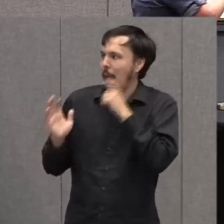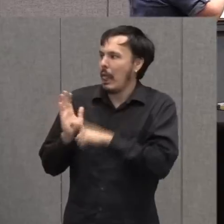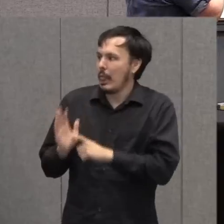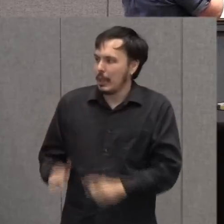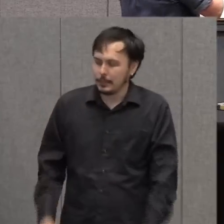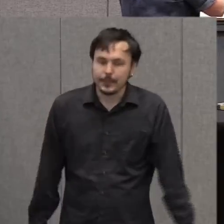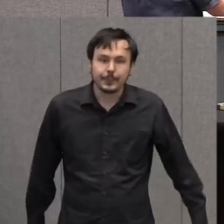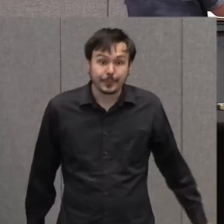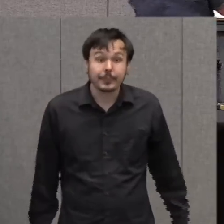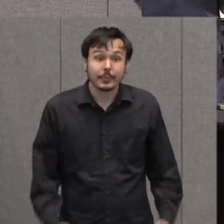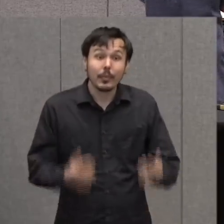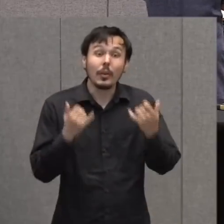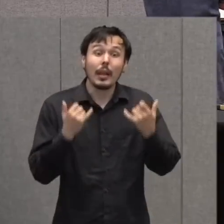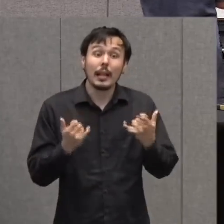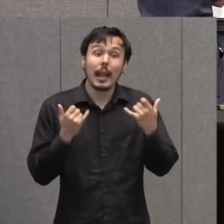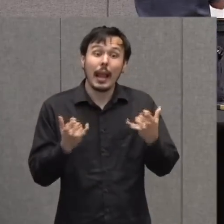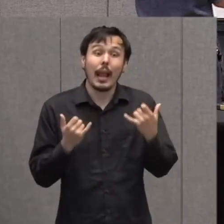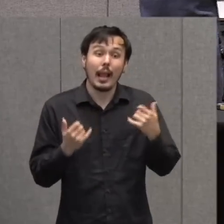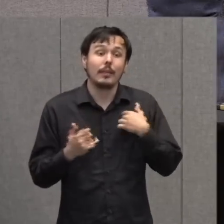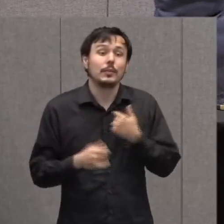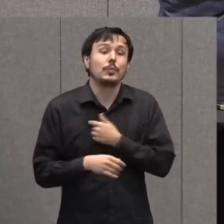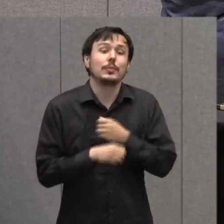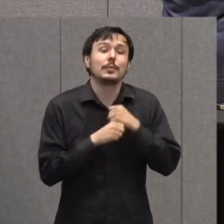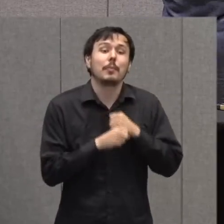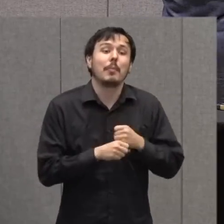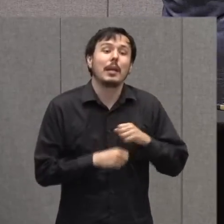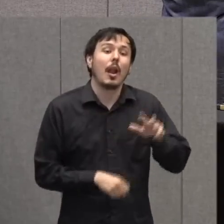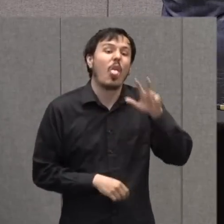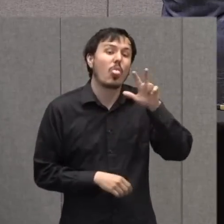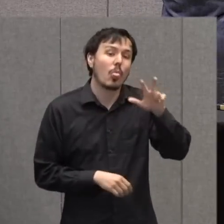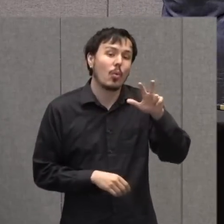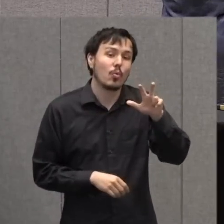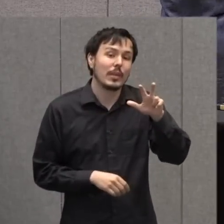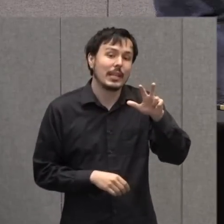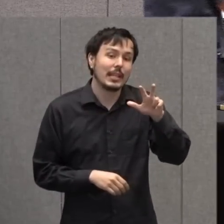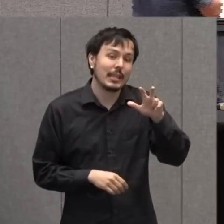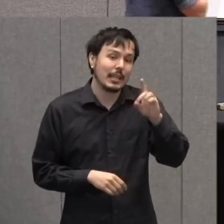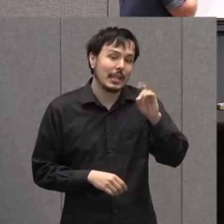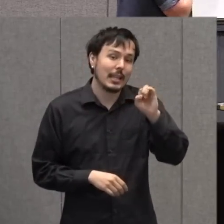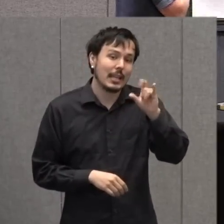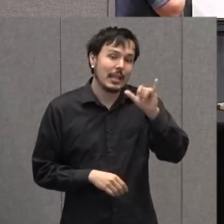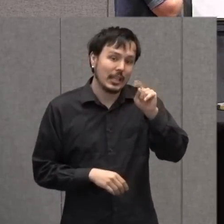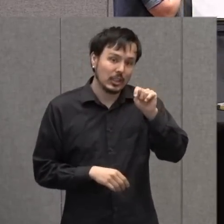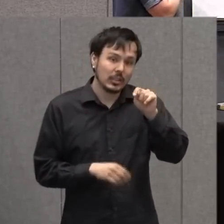Okay, so now we have made a 3-digit number, the smaller one,